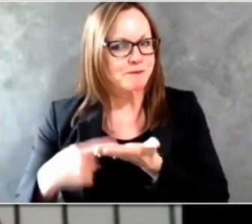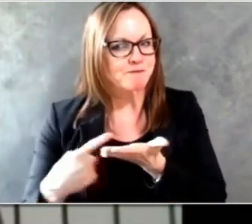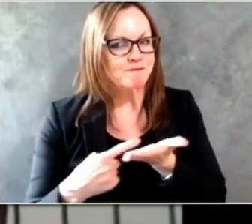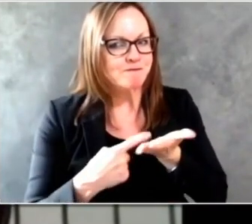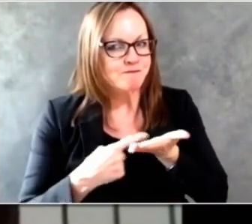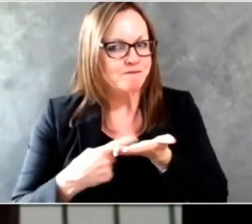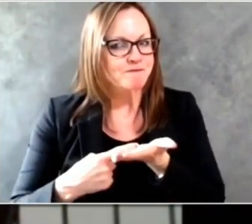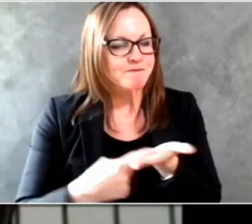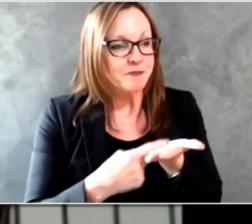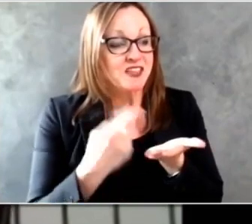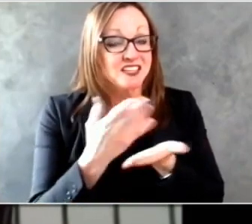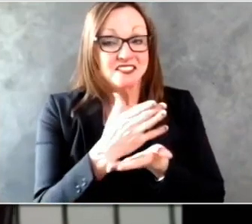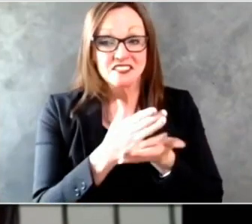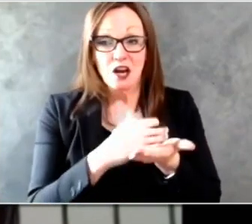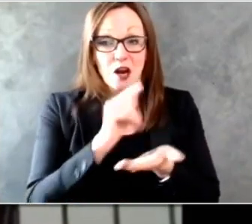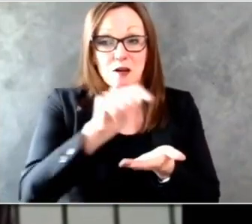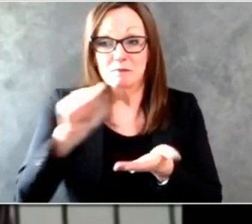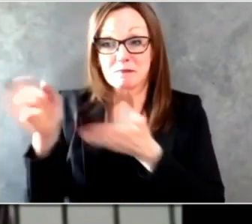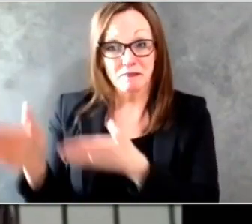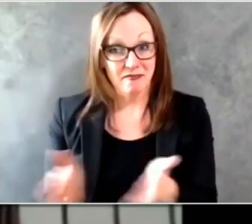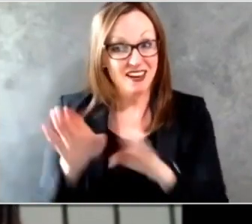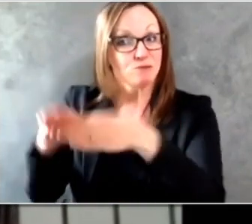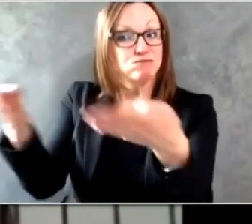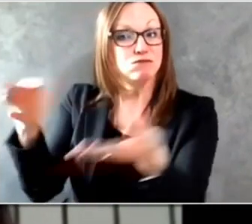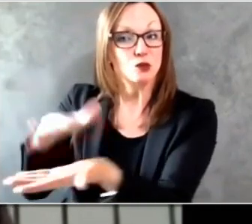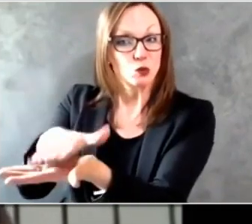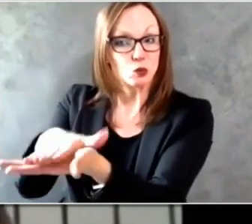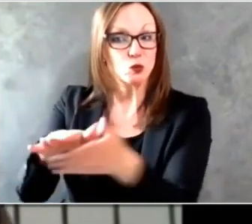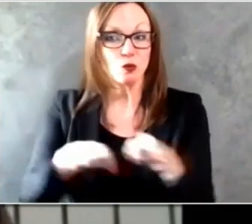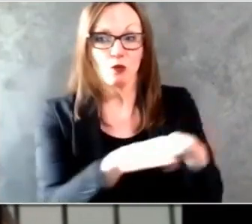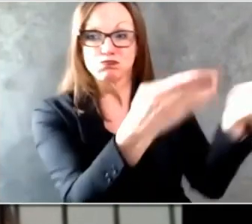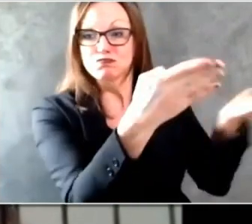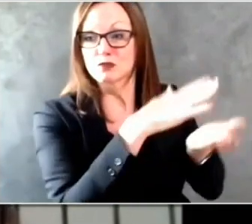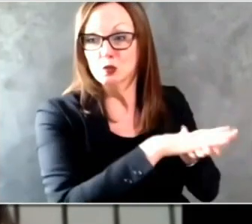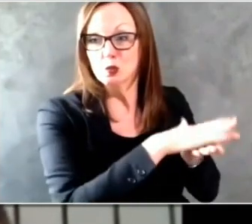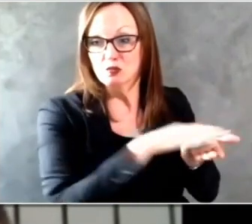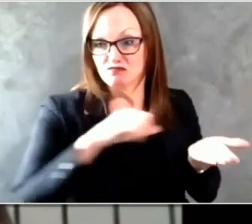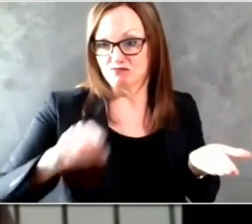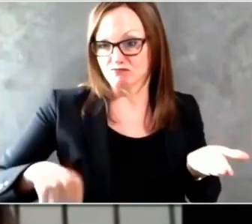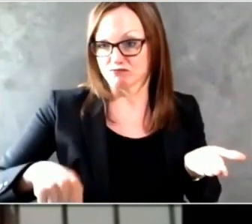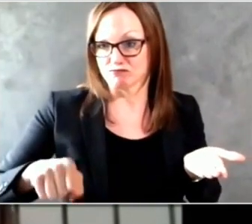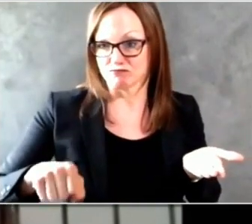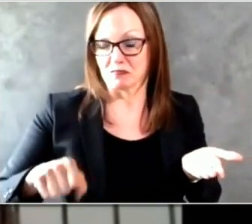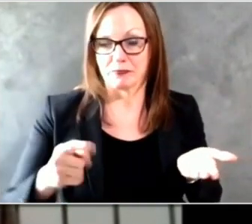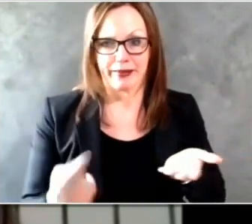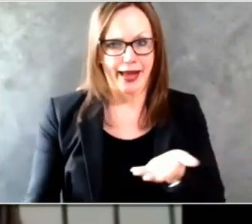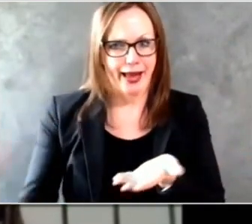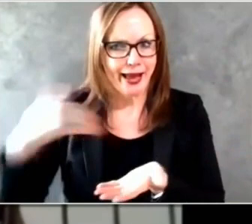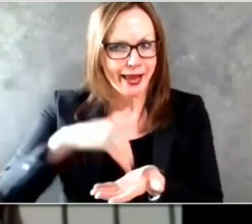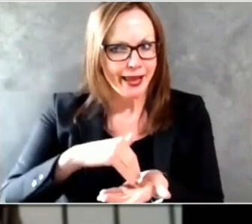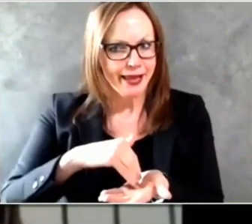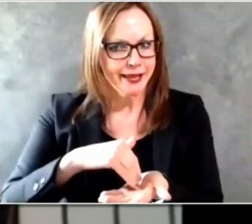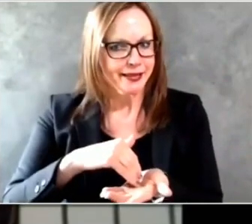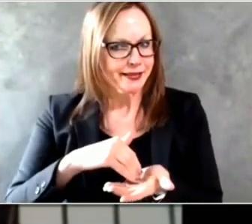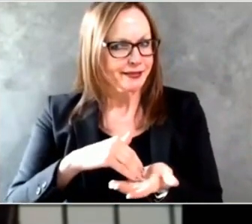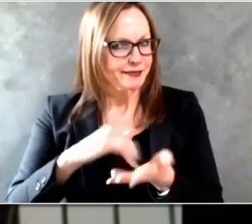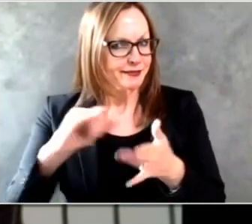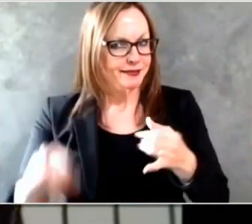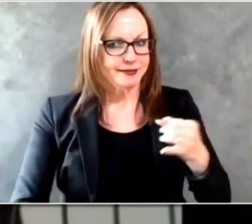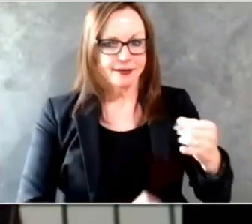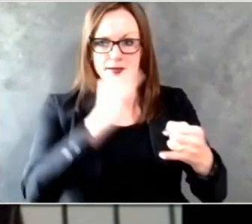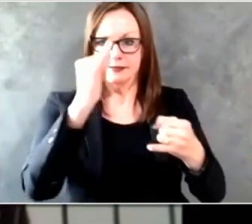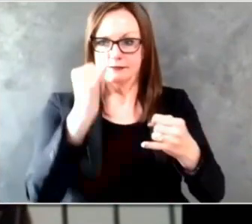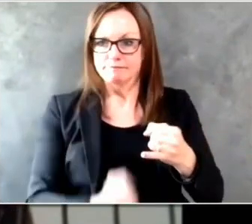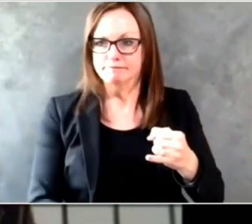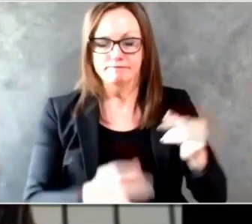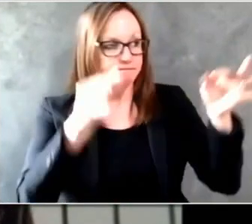not really known about, you know, transmission in schools, what that, you know, means to be able to